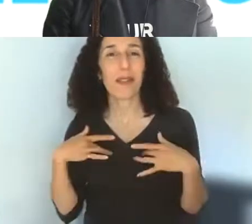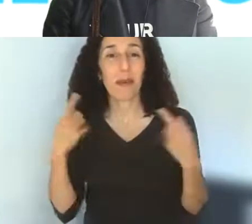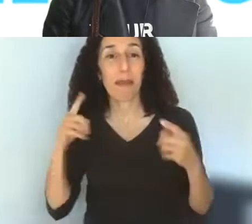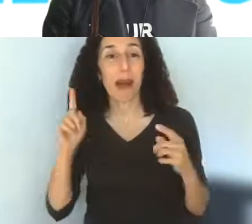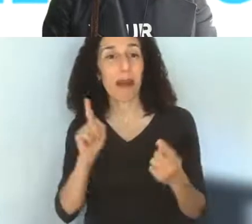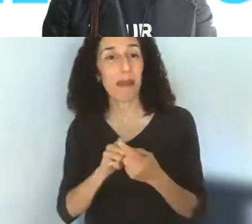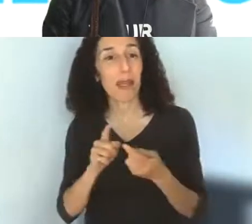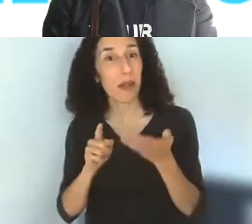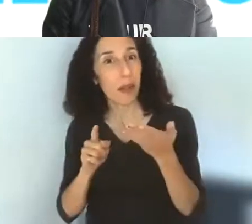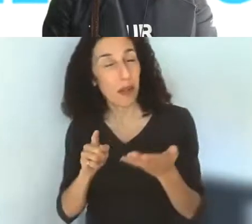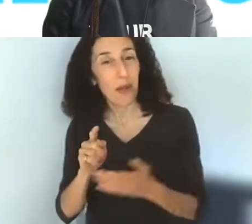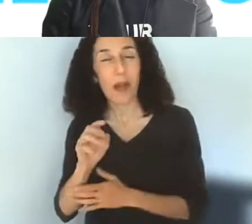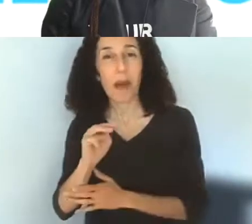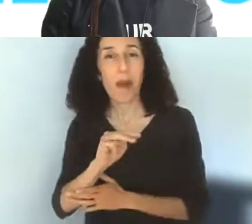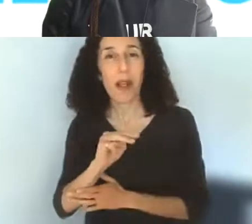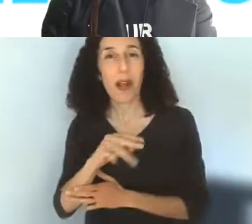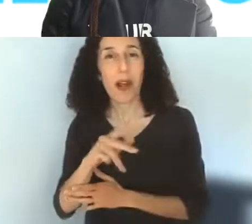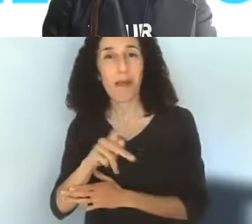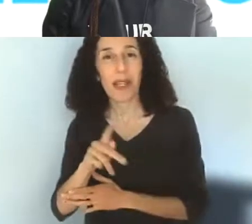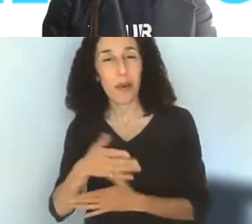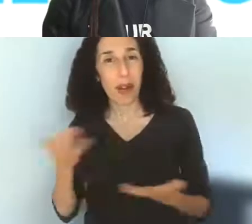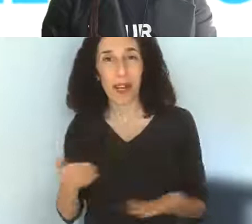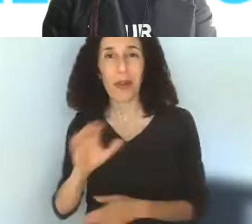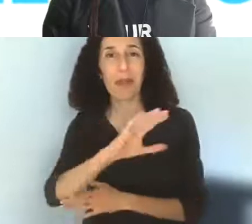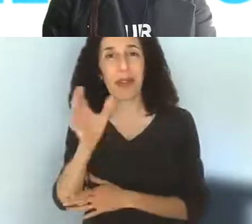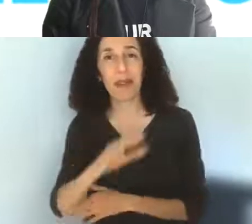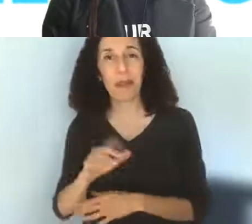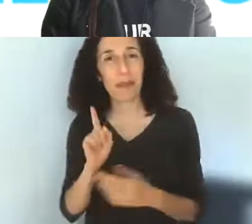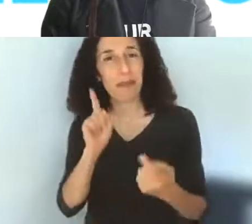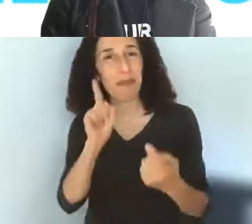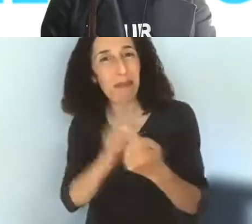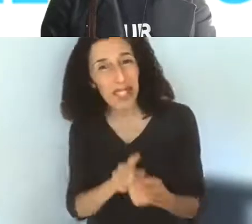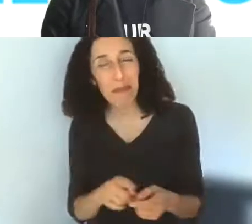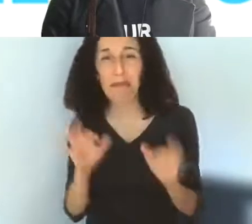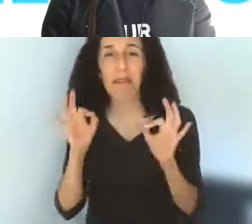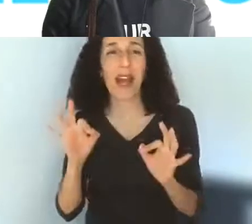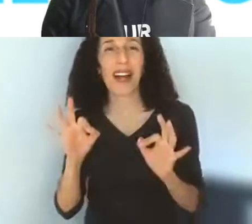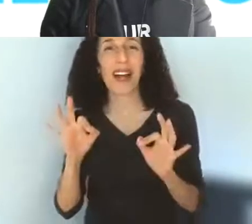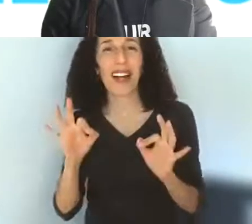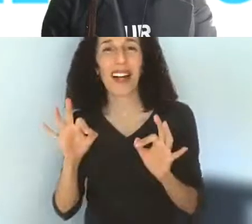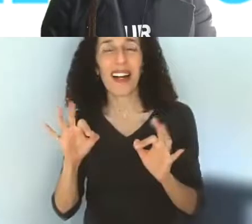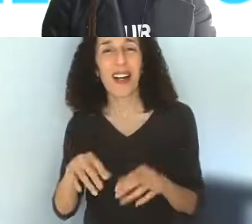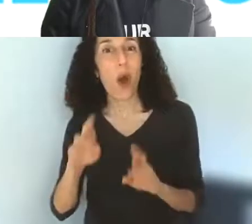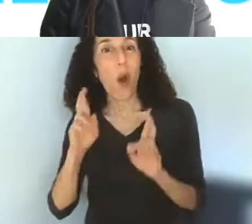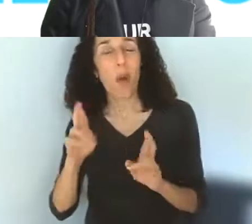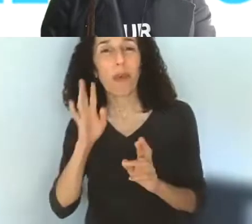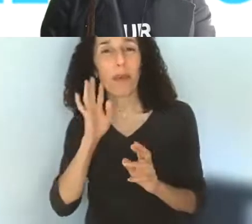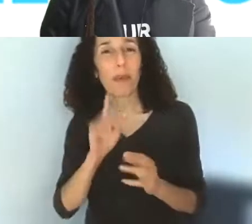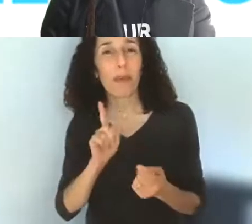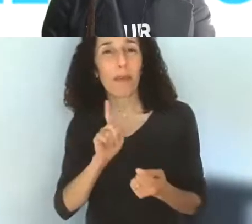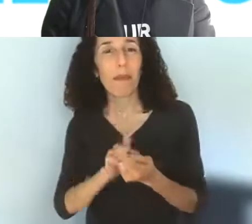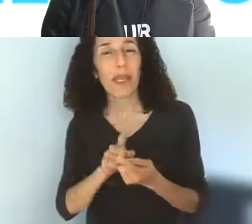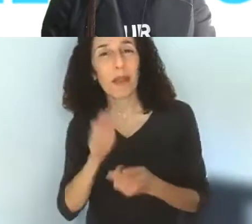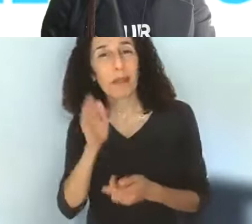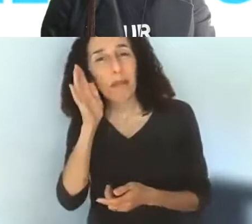Mariella Paulino here in Zoom, and hope that we get to meet in other ways